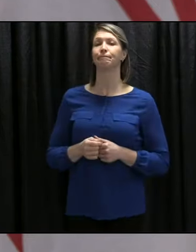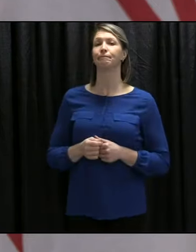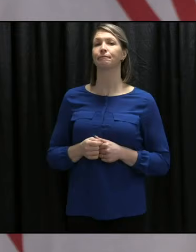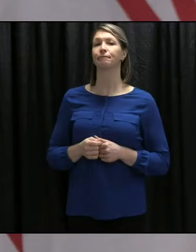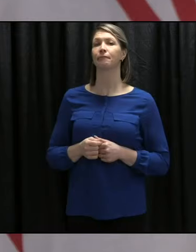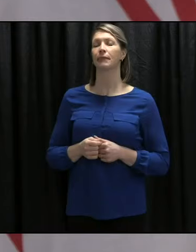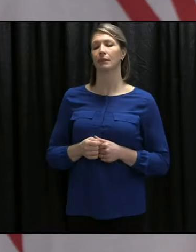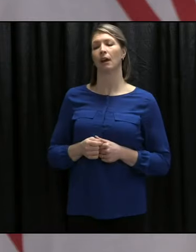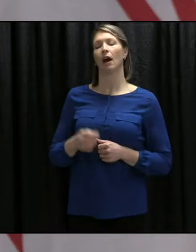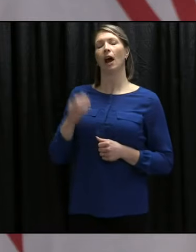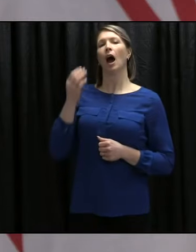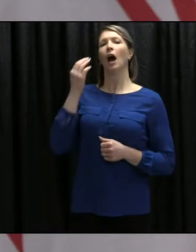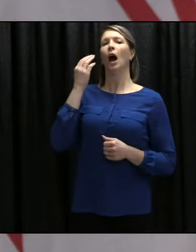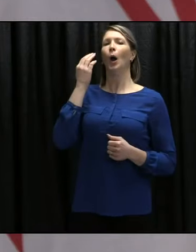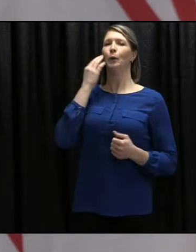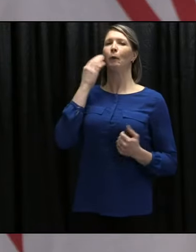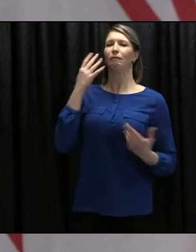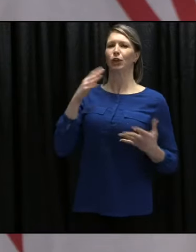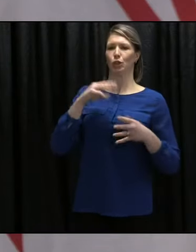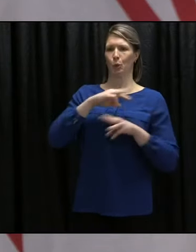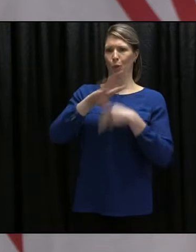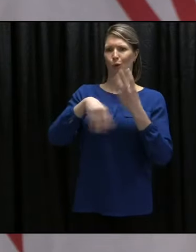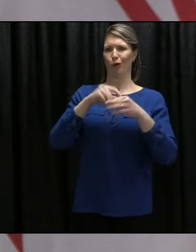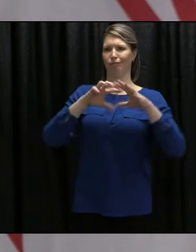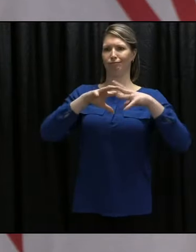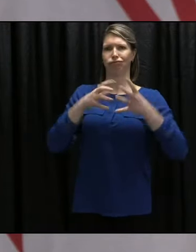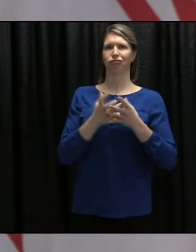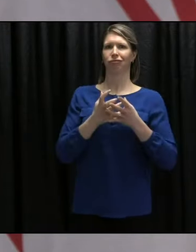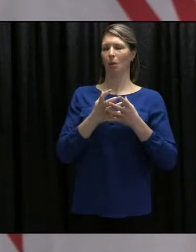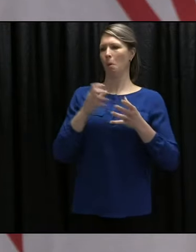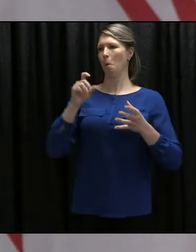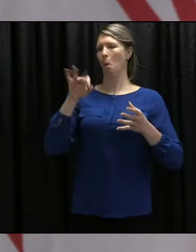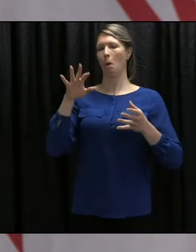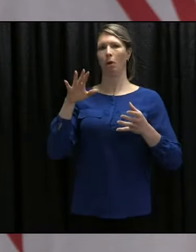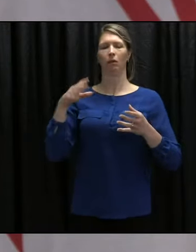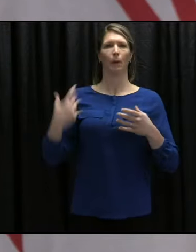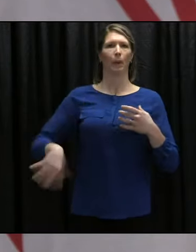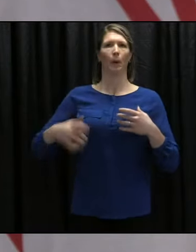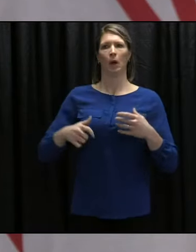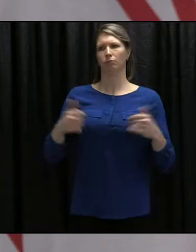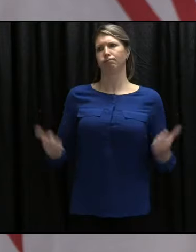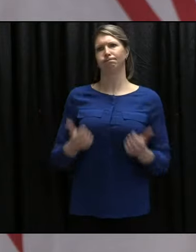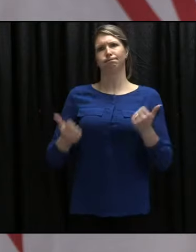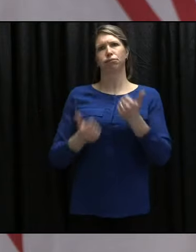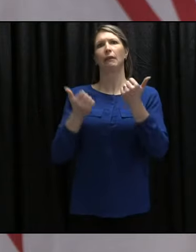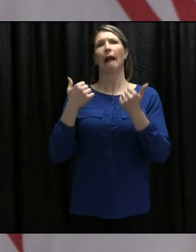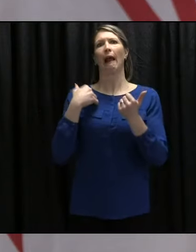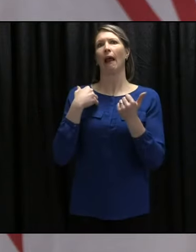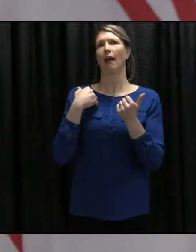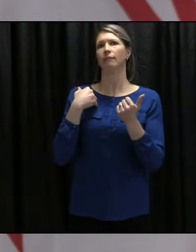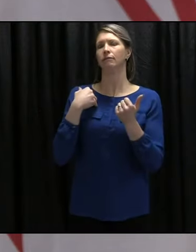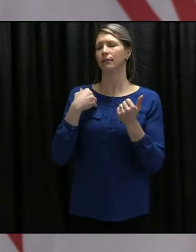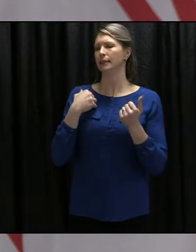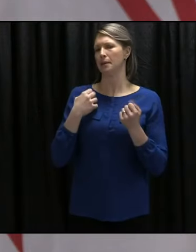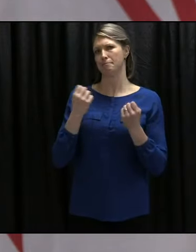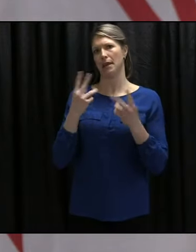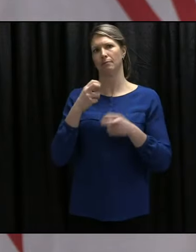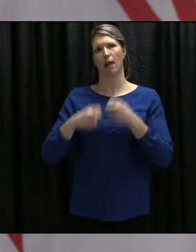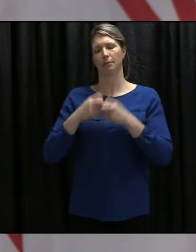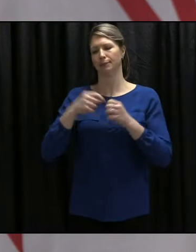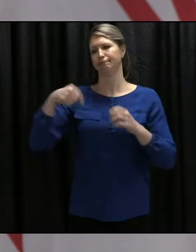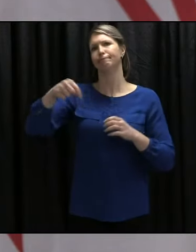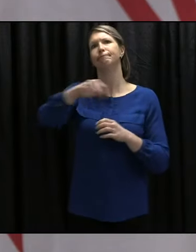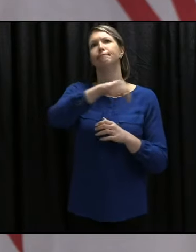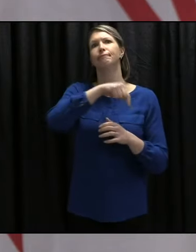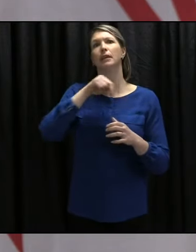related to the pandemic, but a number of events related to the decrease in oil prices, and we've talked at great length about the impact that